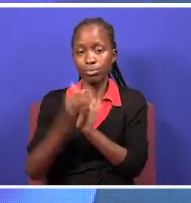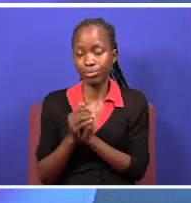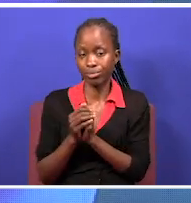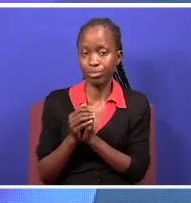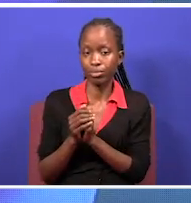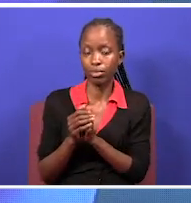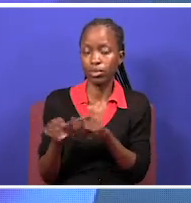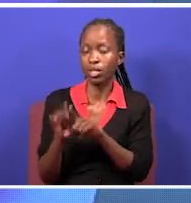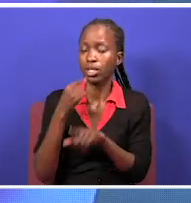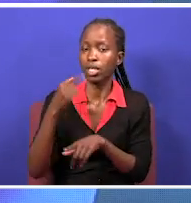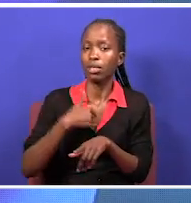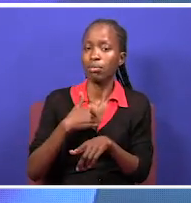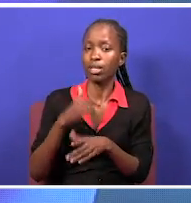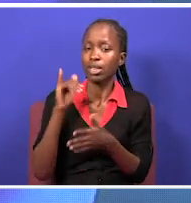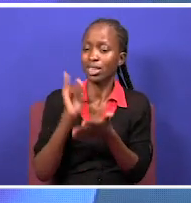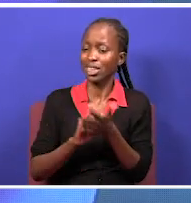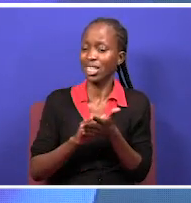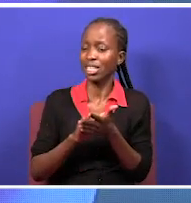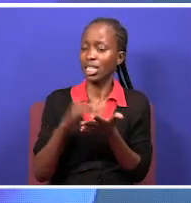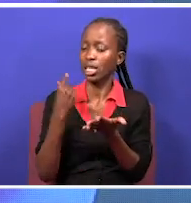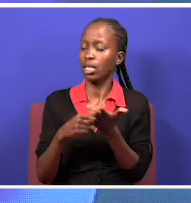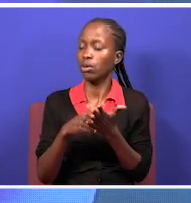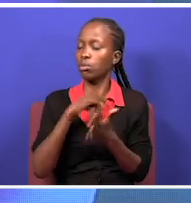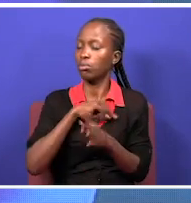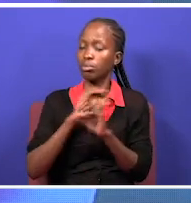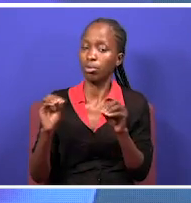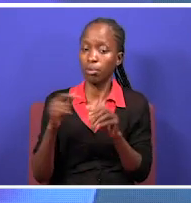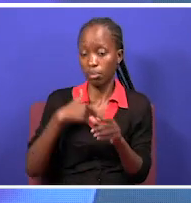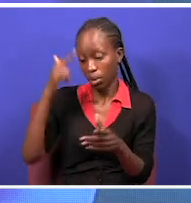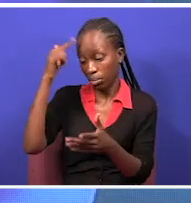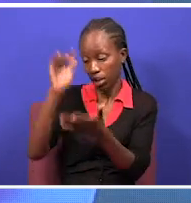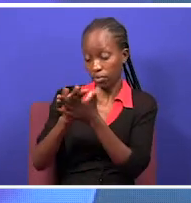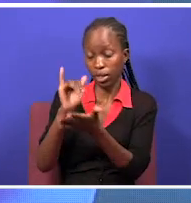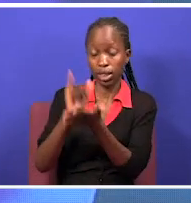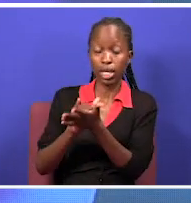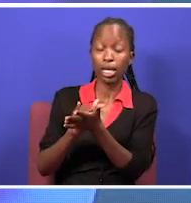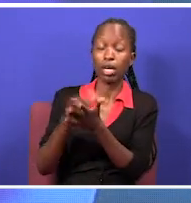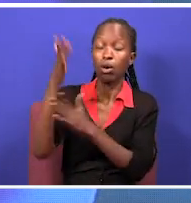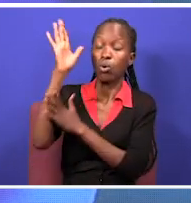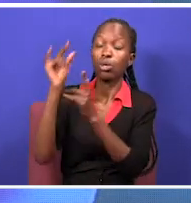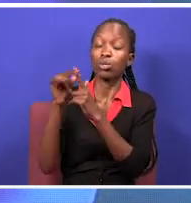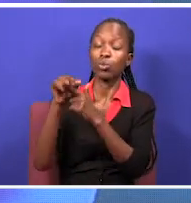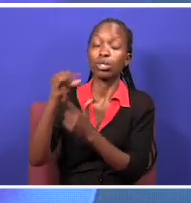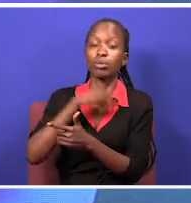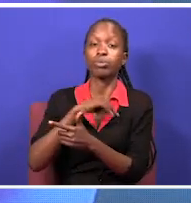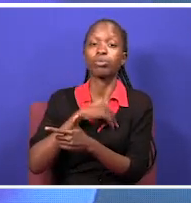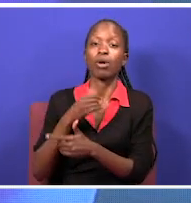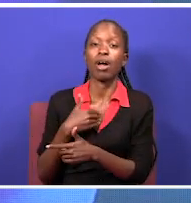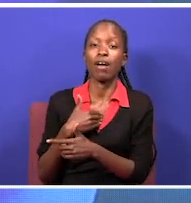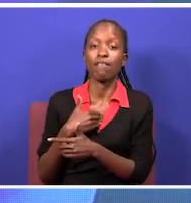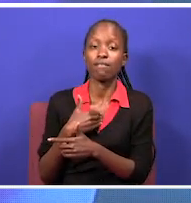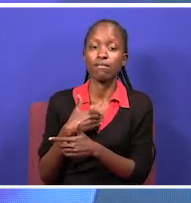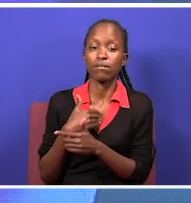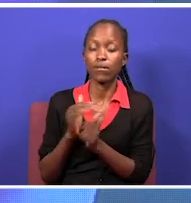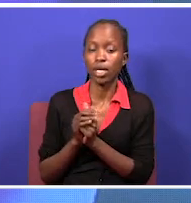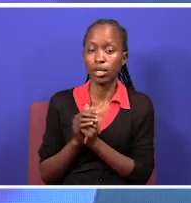And you tell me it's not profitable? I believe the Word of God is profitable, like we have read in